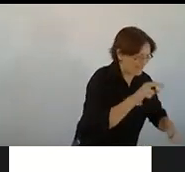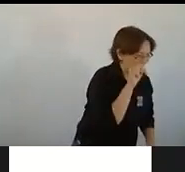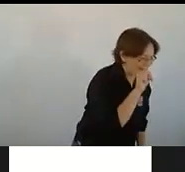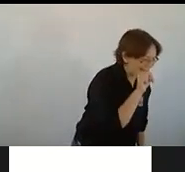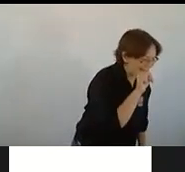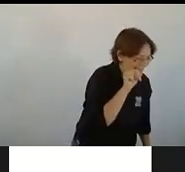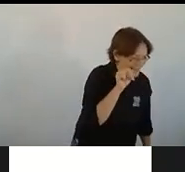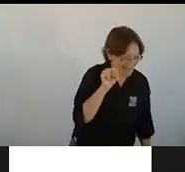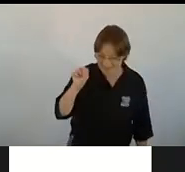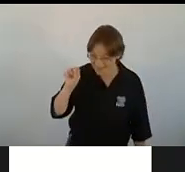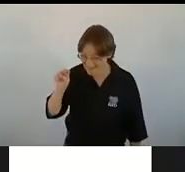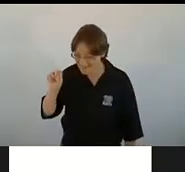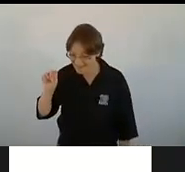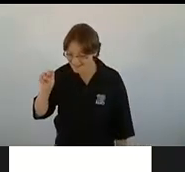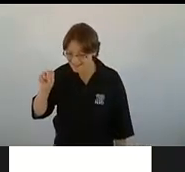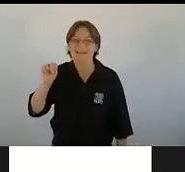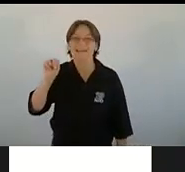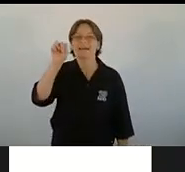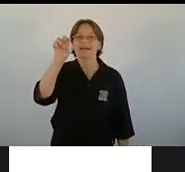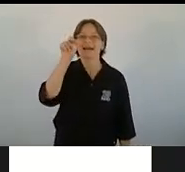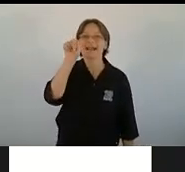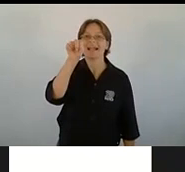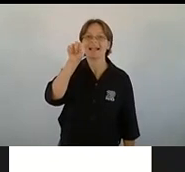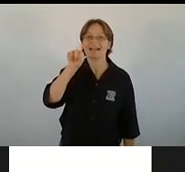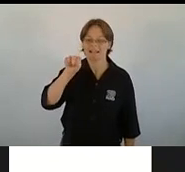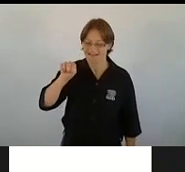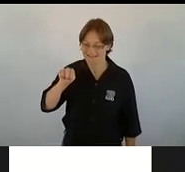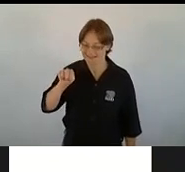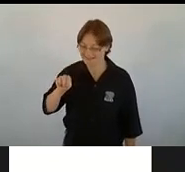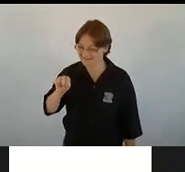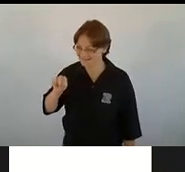the pinky. And the N is just 2 fingers.